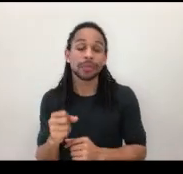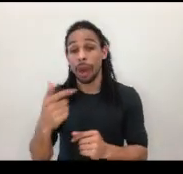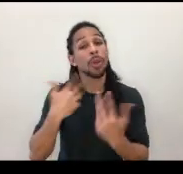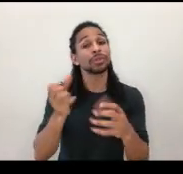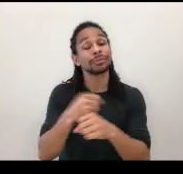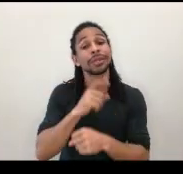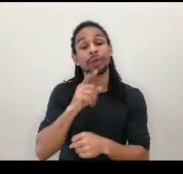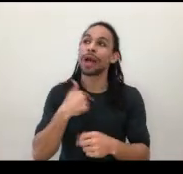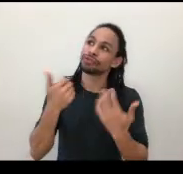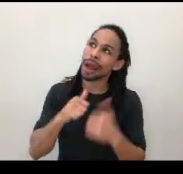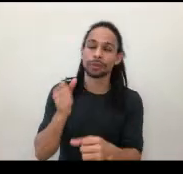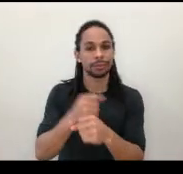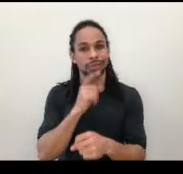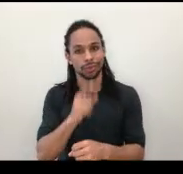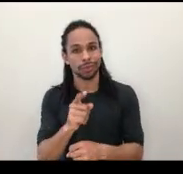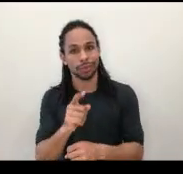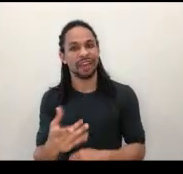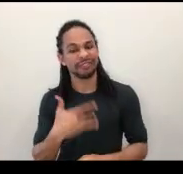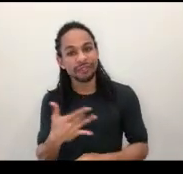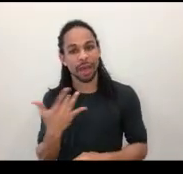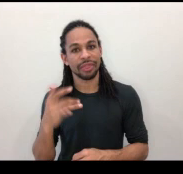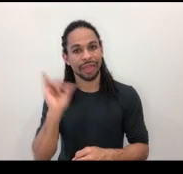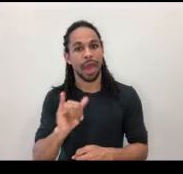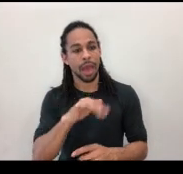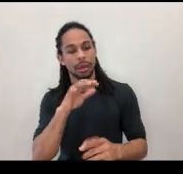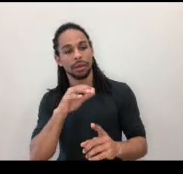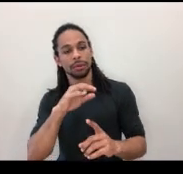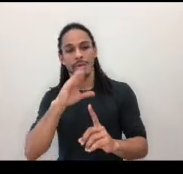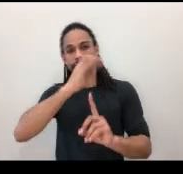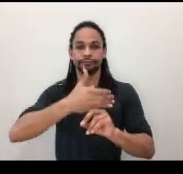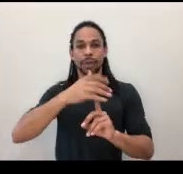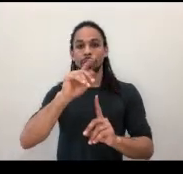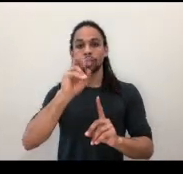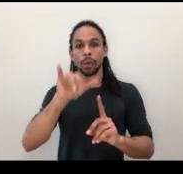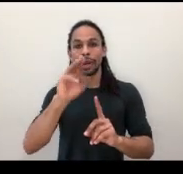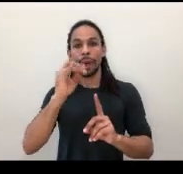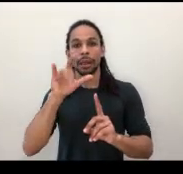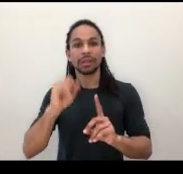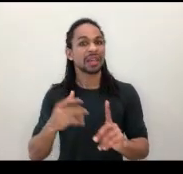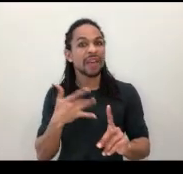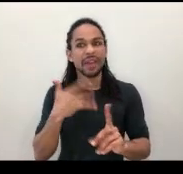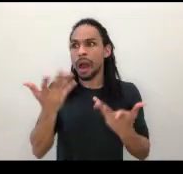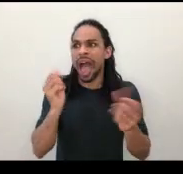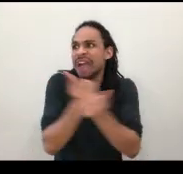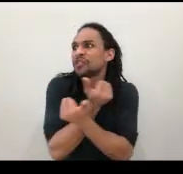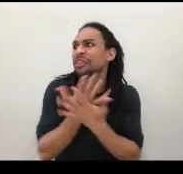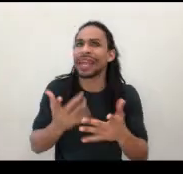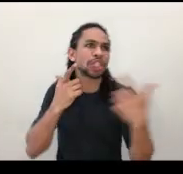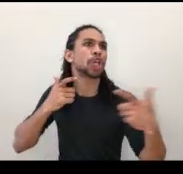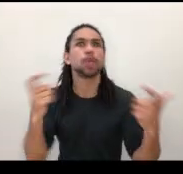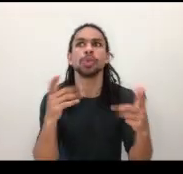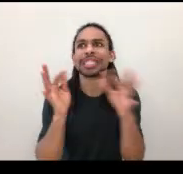I wanted to make sure that was, or I tried to make sure that was felt within Tony Michaels as he's dealing